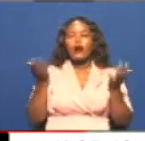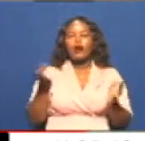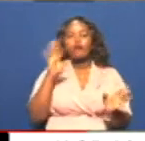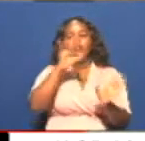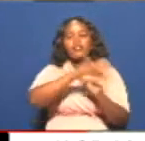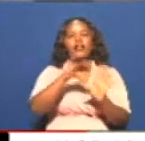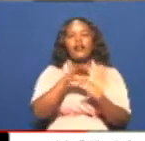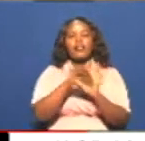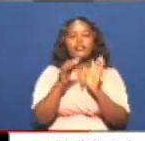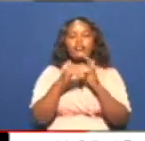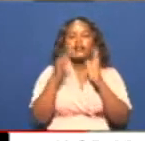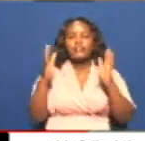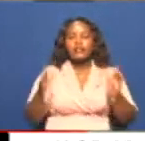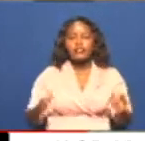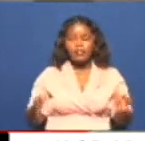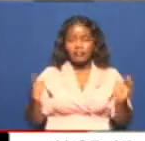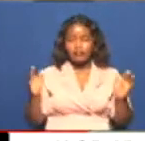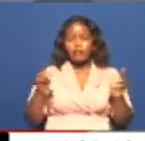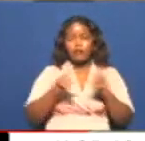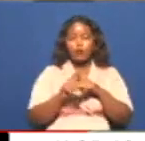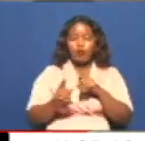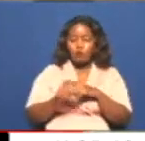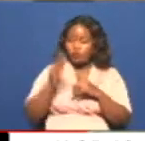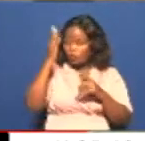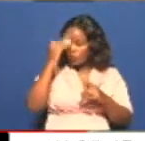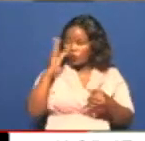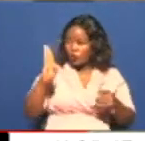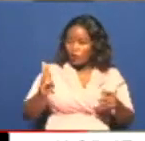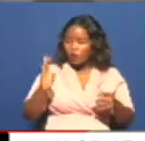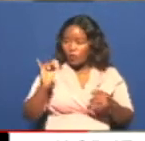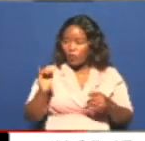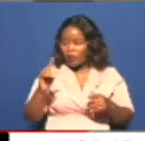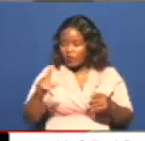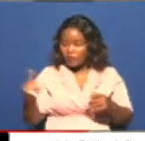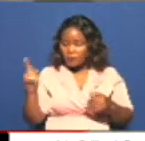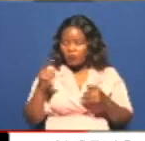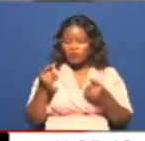that is what the bill tries to cure in the sense of